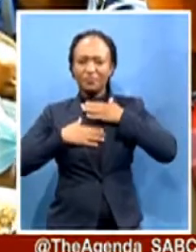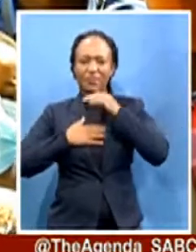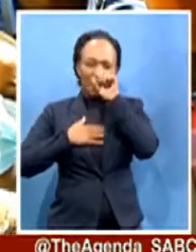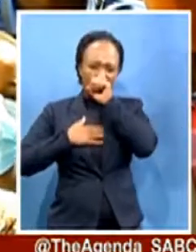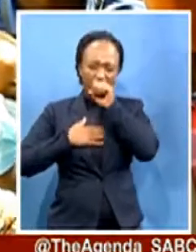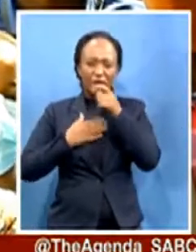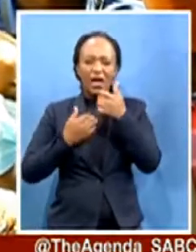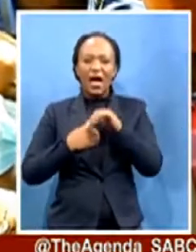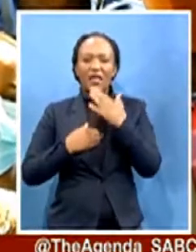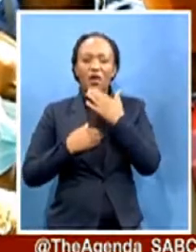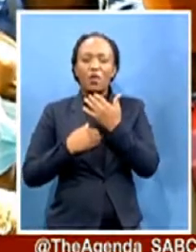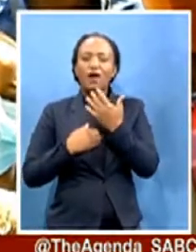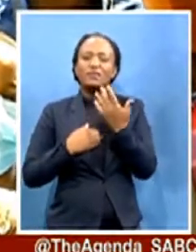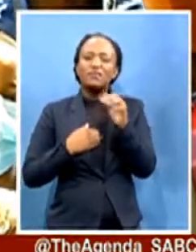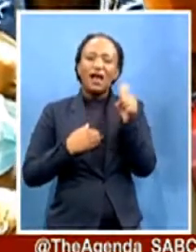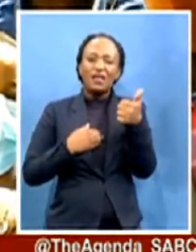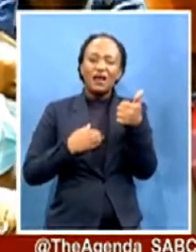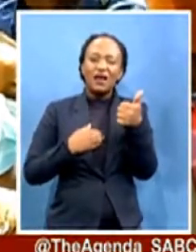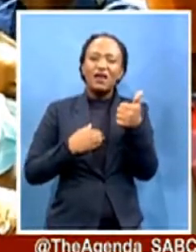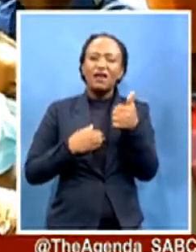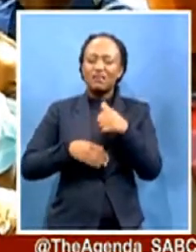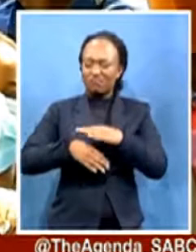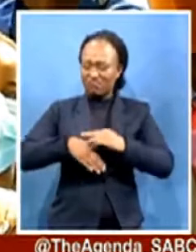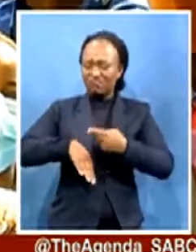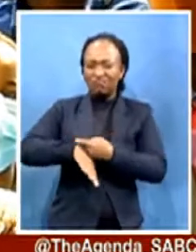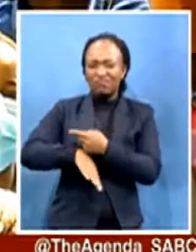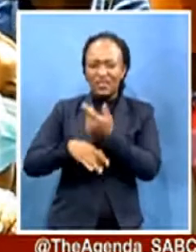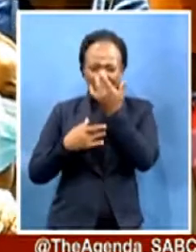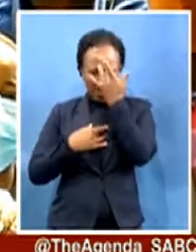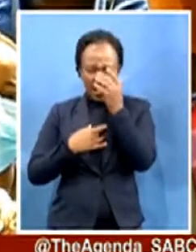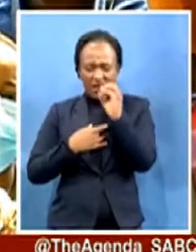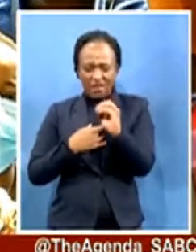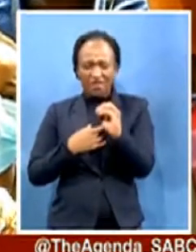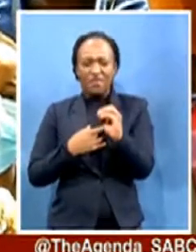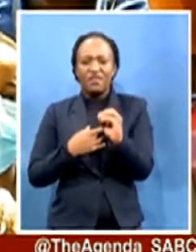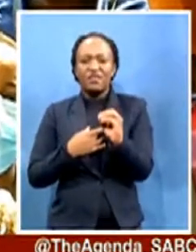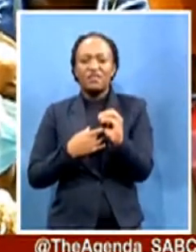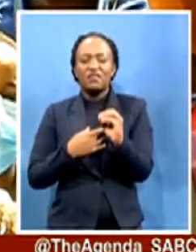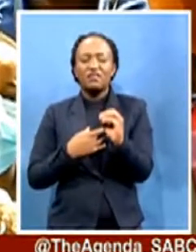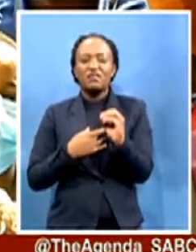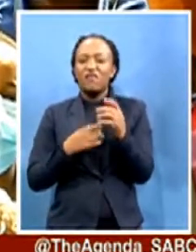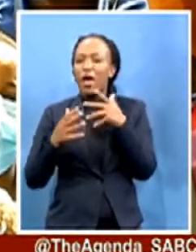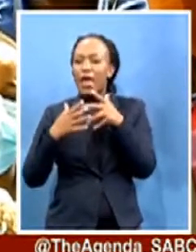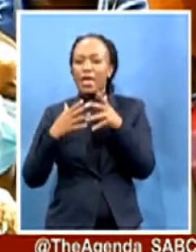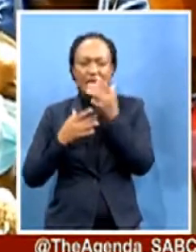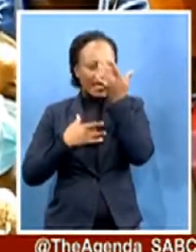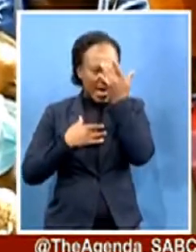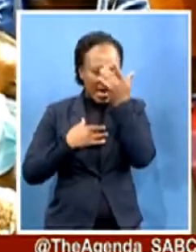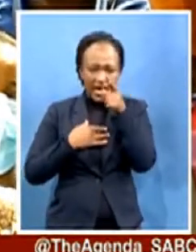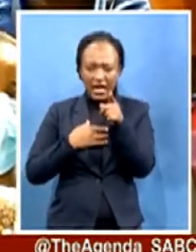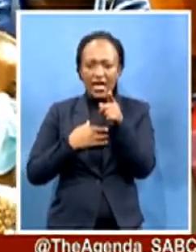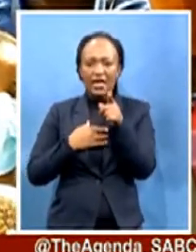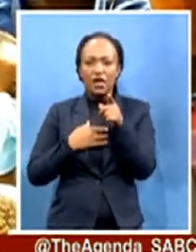any ailment that is a natural disease which we pride ourselves of being able